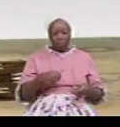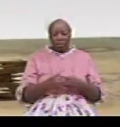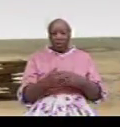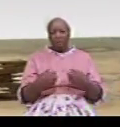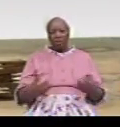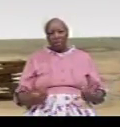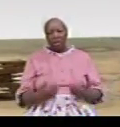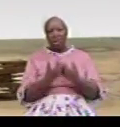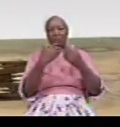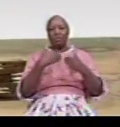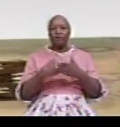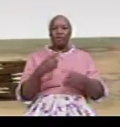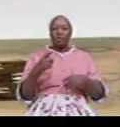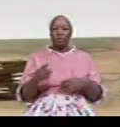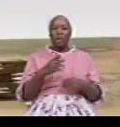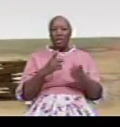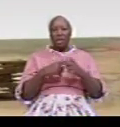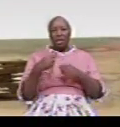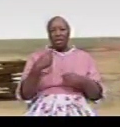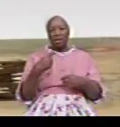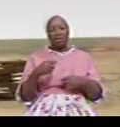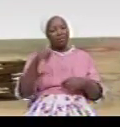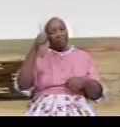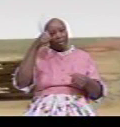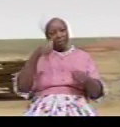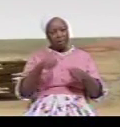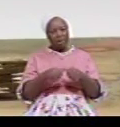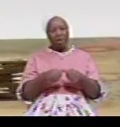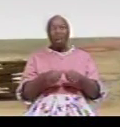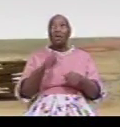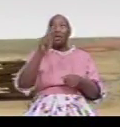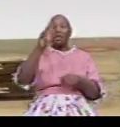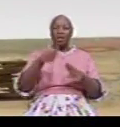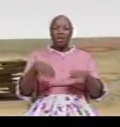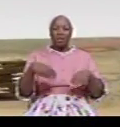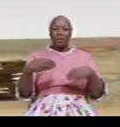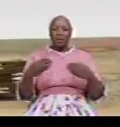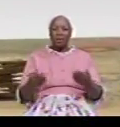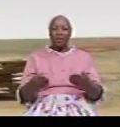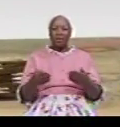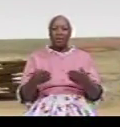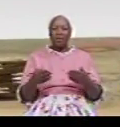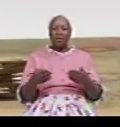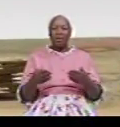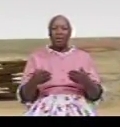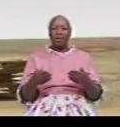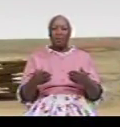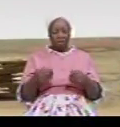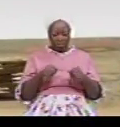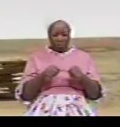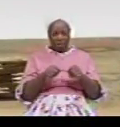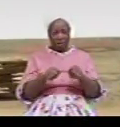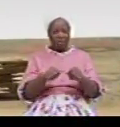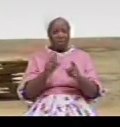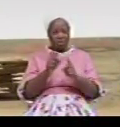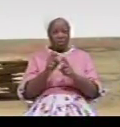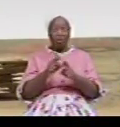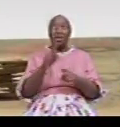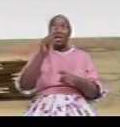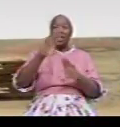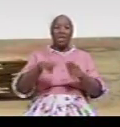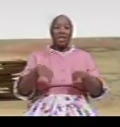you, it says, remember, he giveth, continuous tense, he